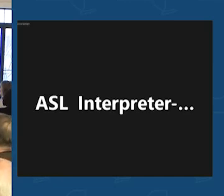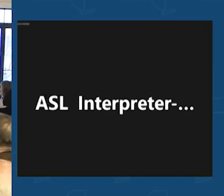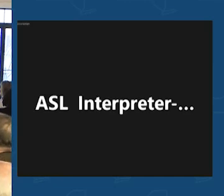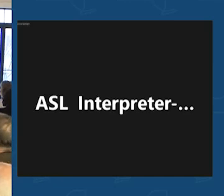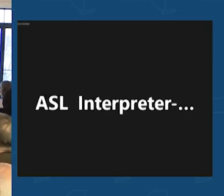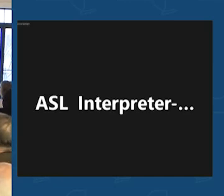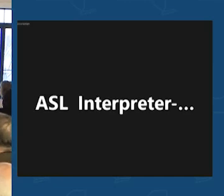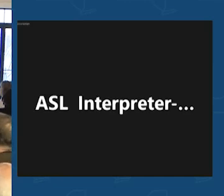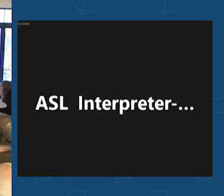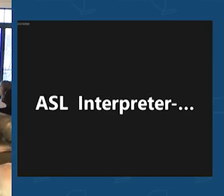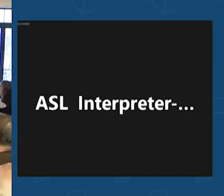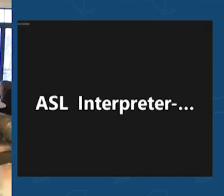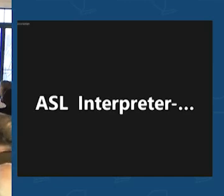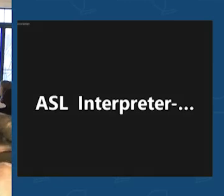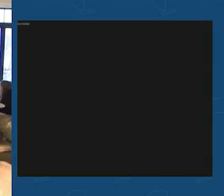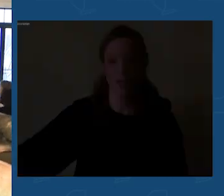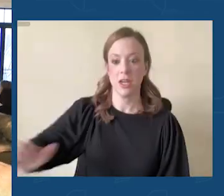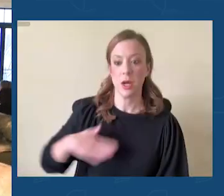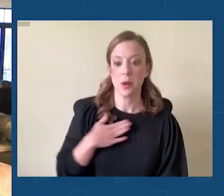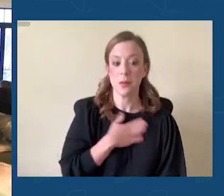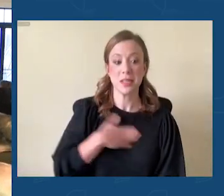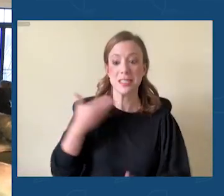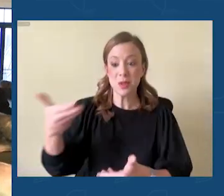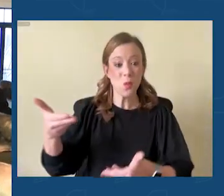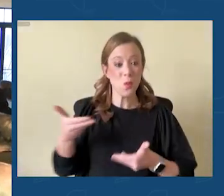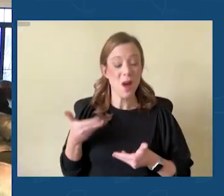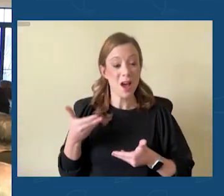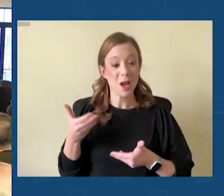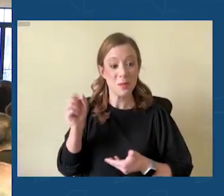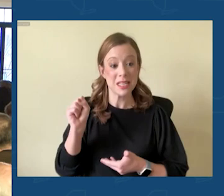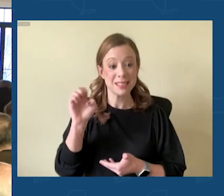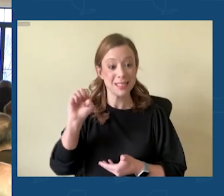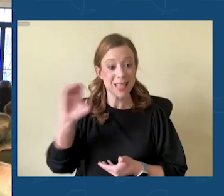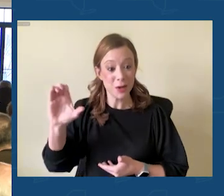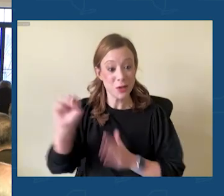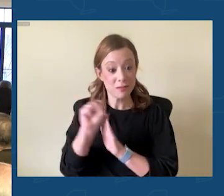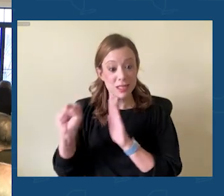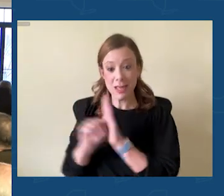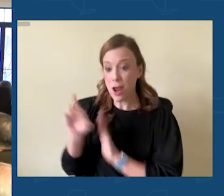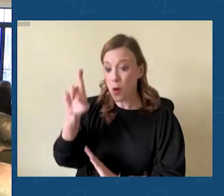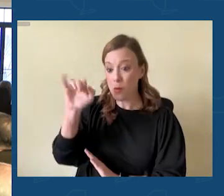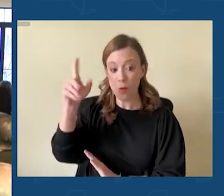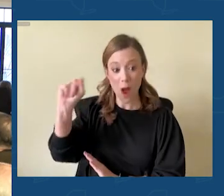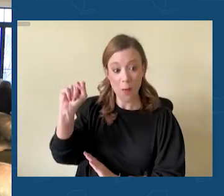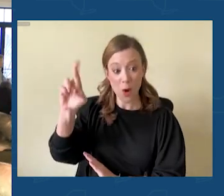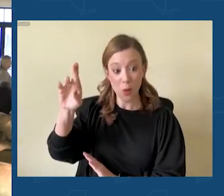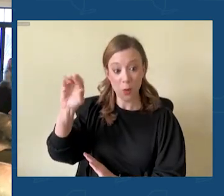Distinguished guests, please welcome Secretary of State Robert Rodriguez.